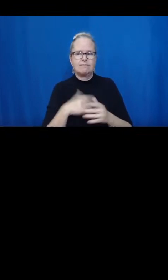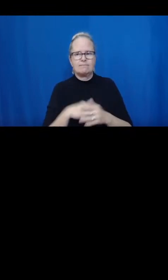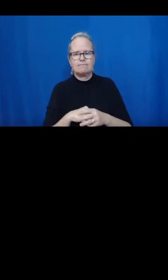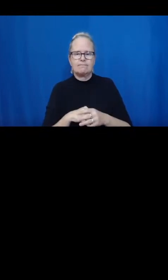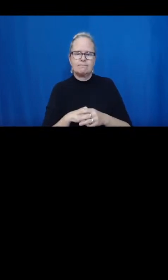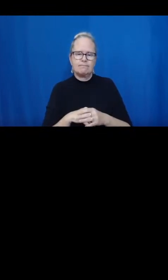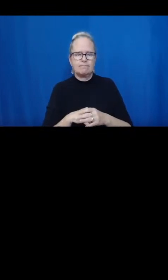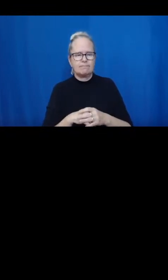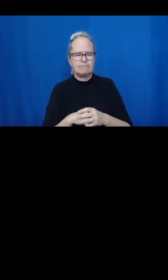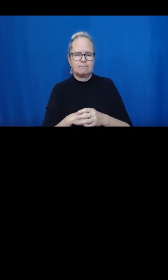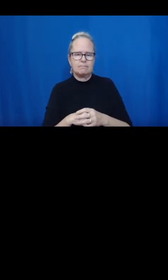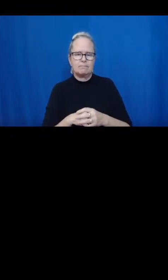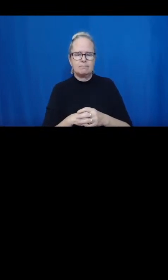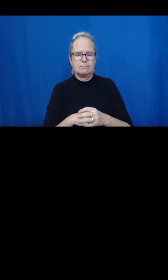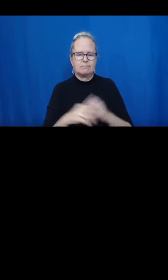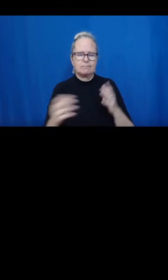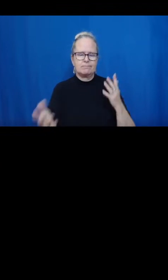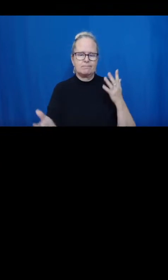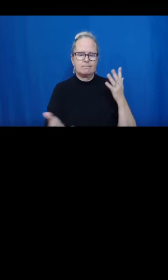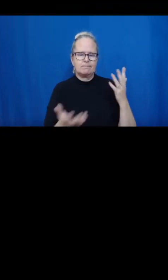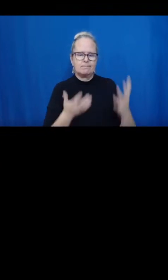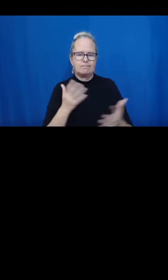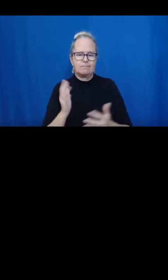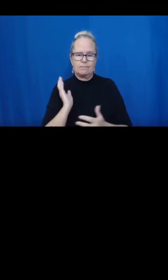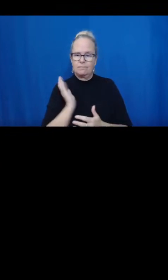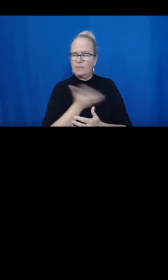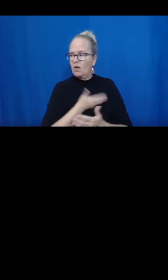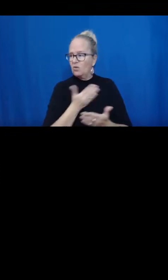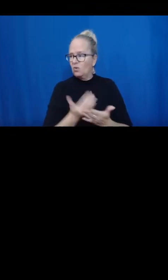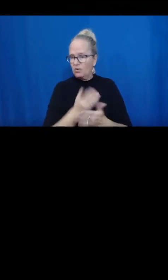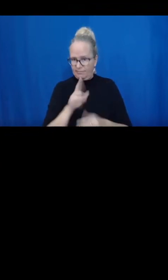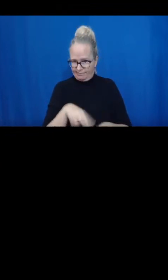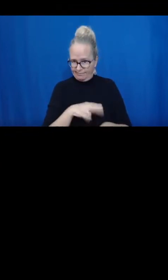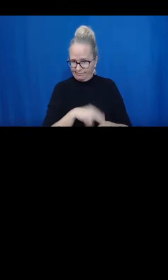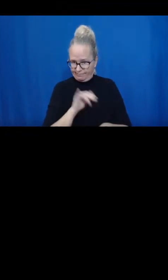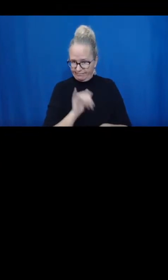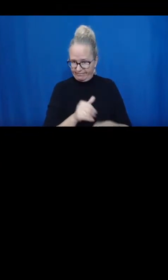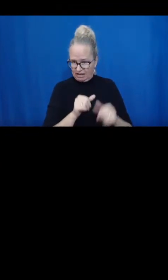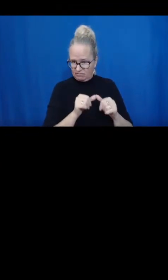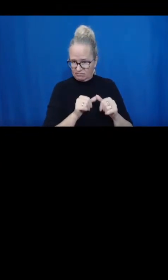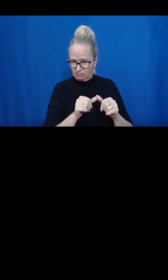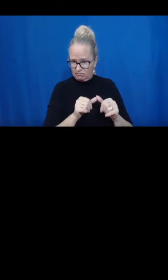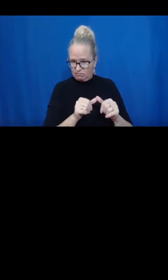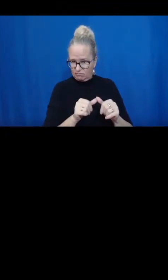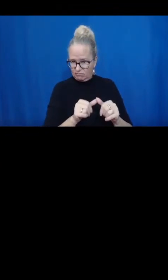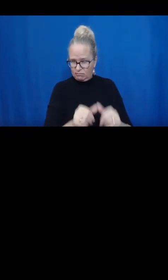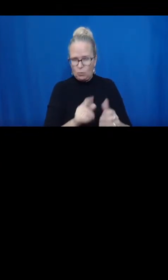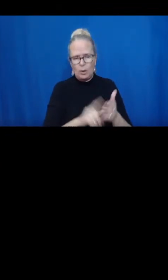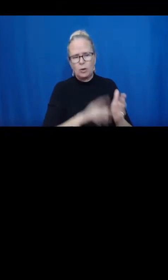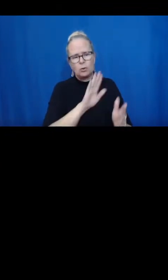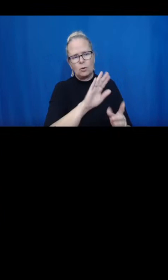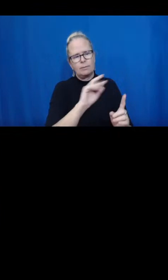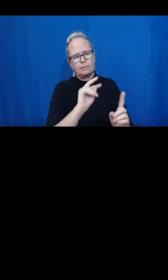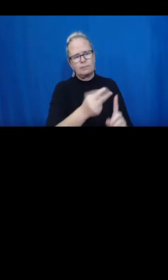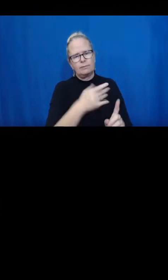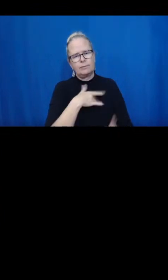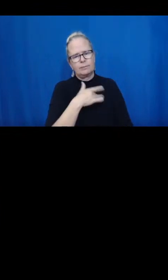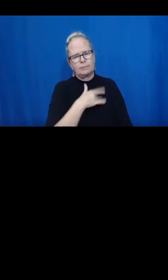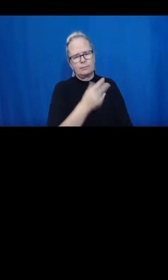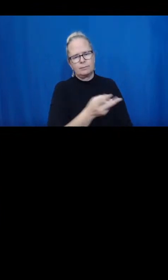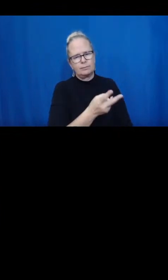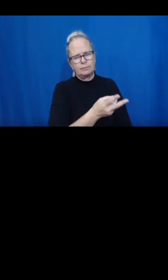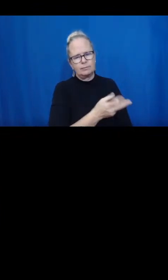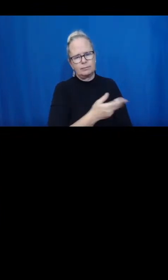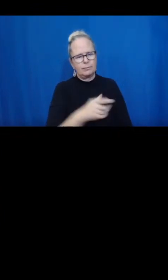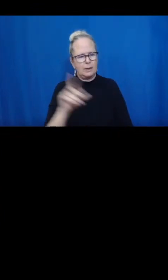I sure hope there's an end to this. Like, there has to be. So I don't even want to answer that with negativity.